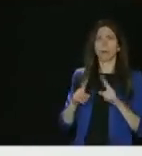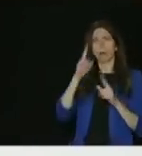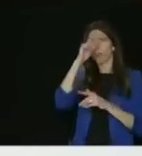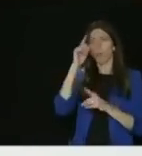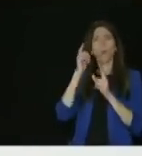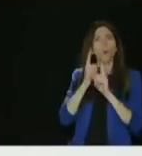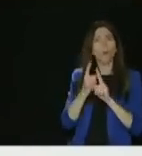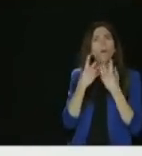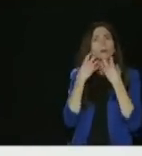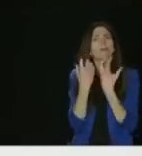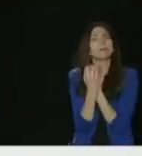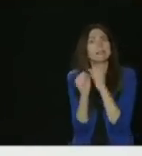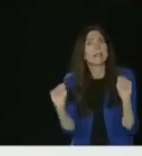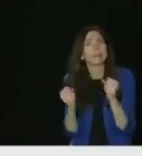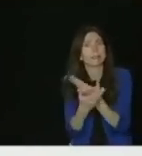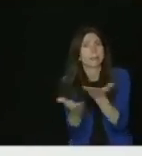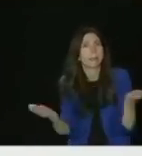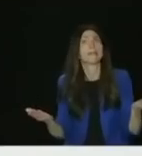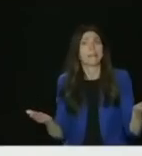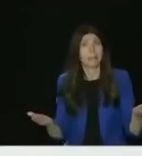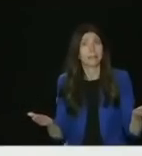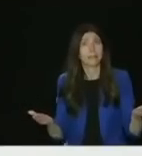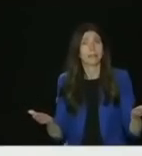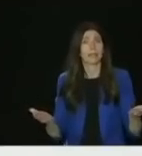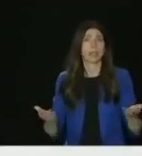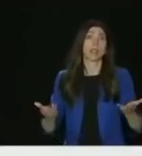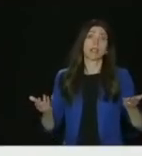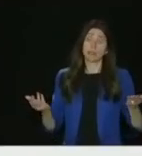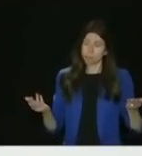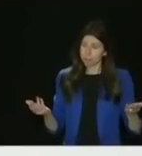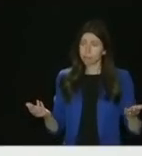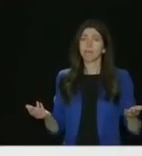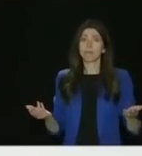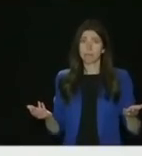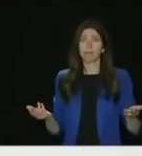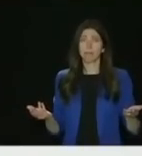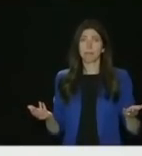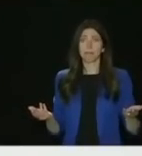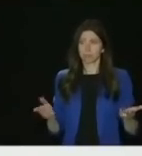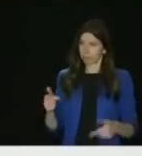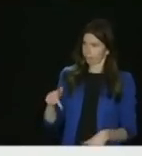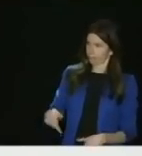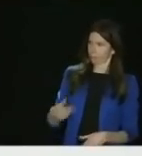that we would make it through this pandemic better than many of our peer countries,